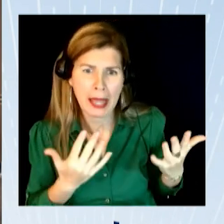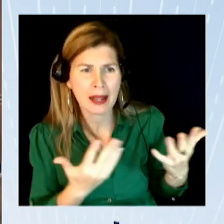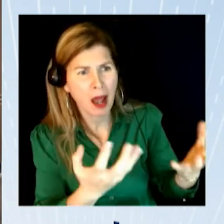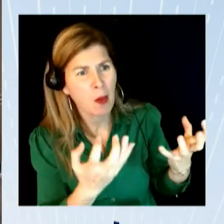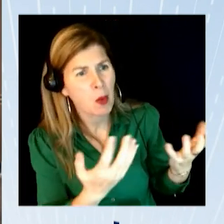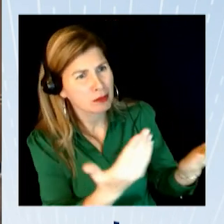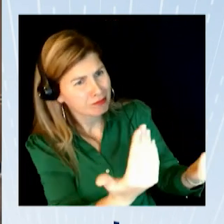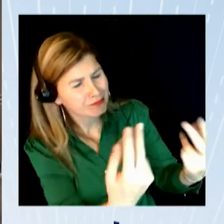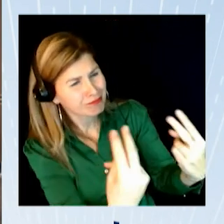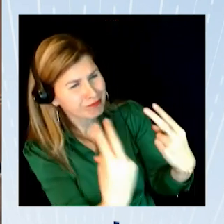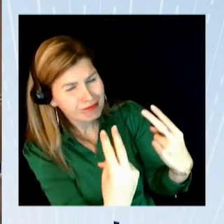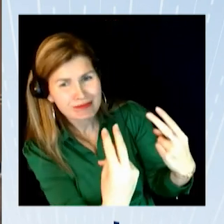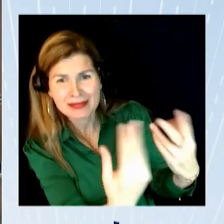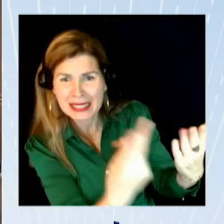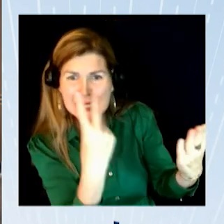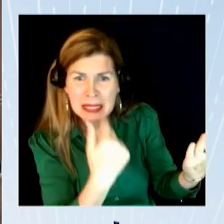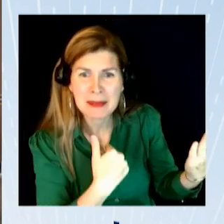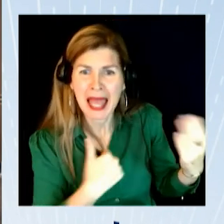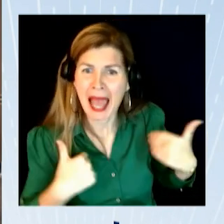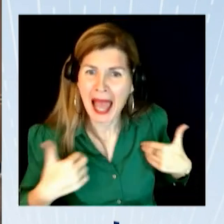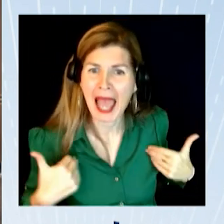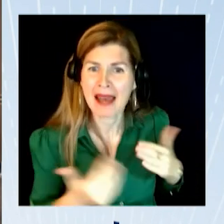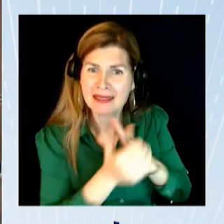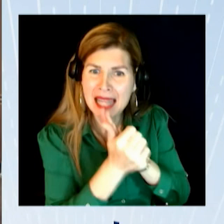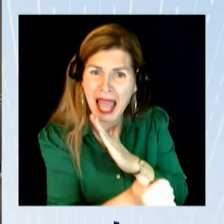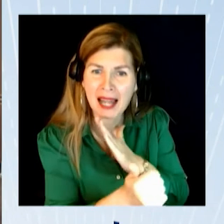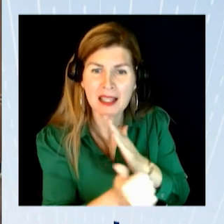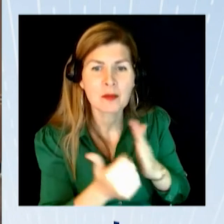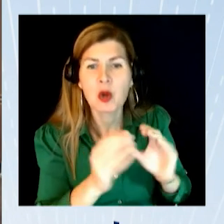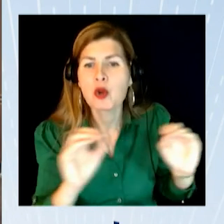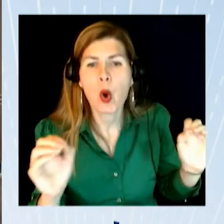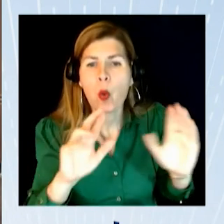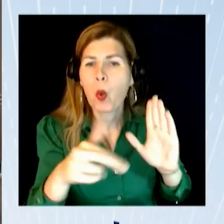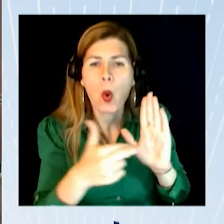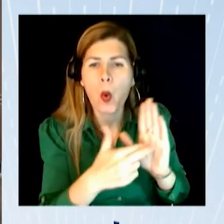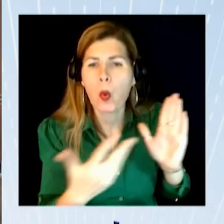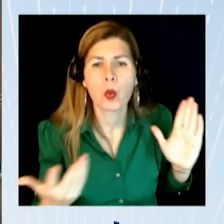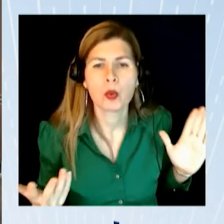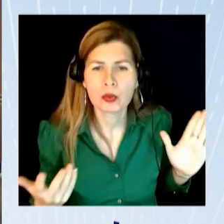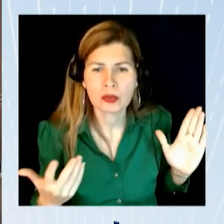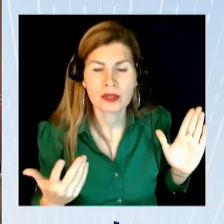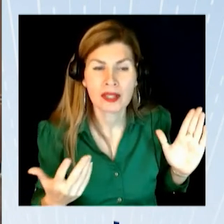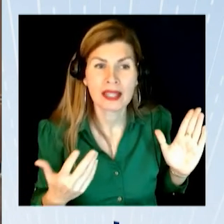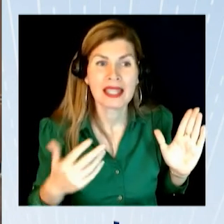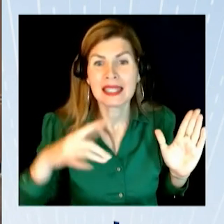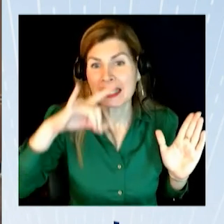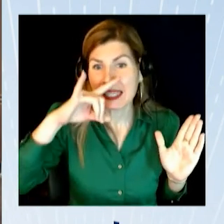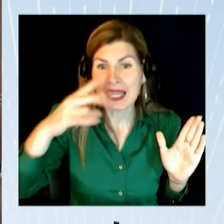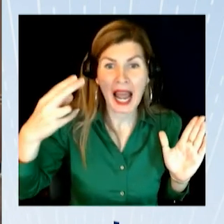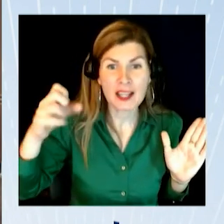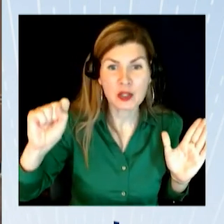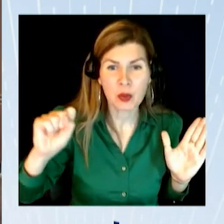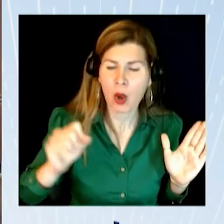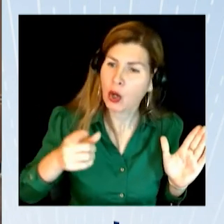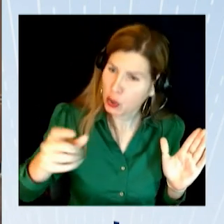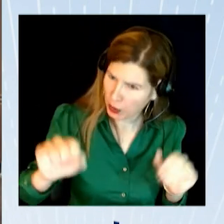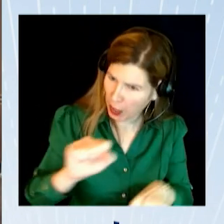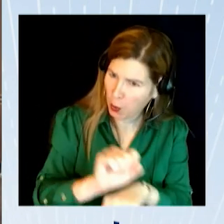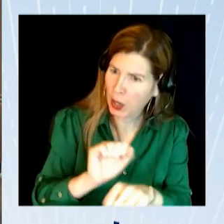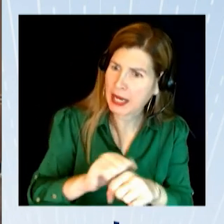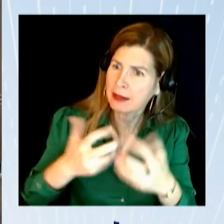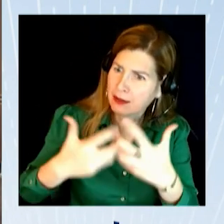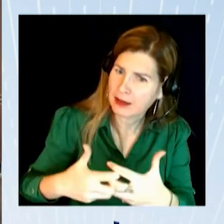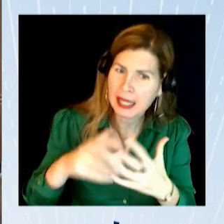have the talent, but they don't have the role models. No one comes and says to this kid in high school, you could be working in manufacturing